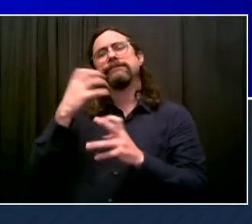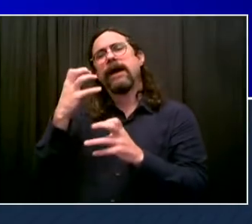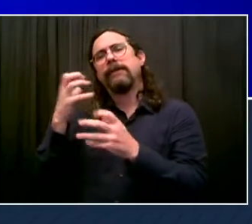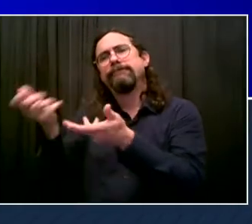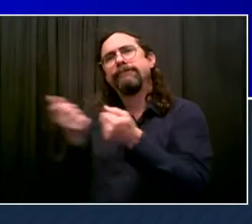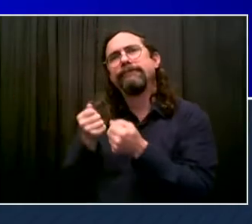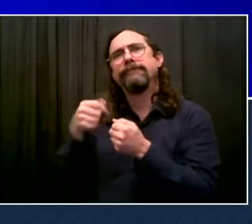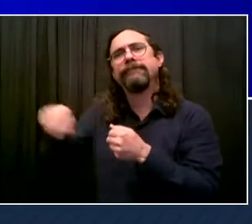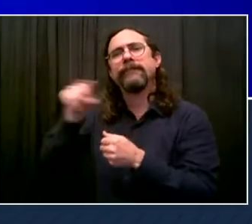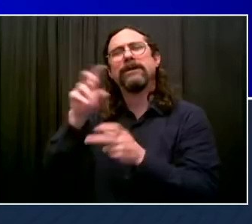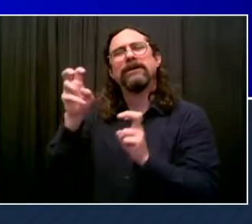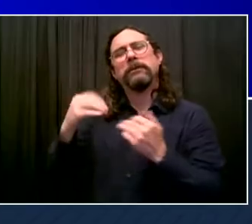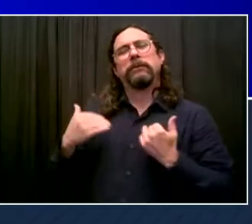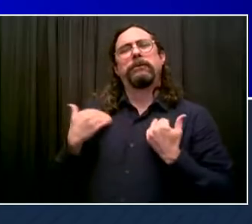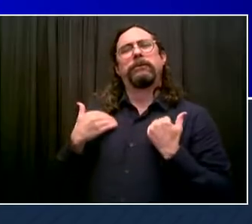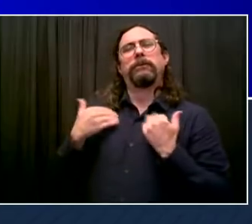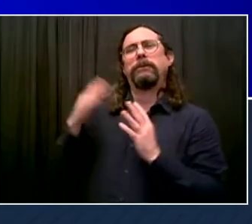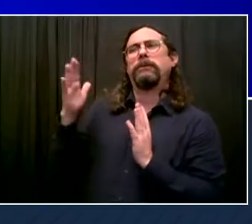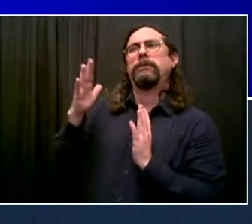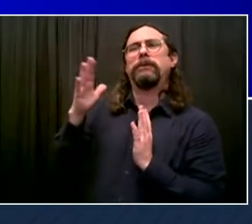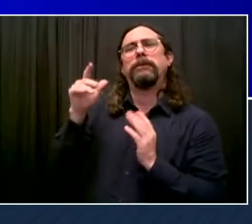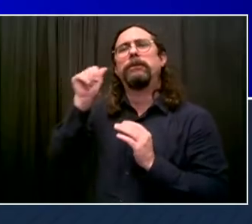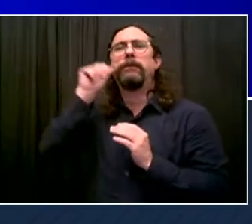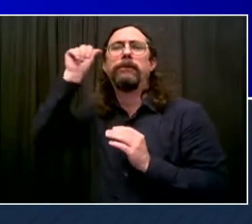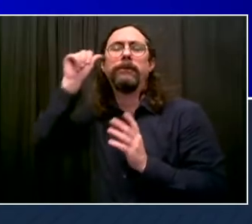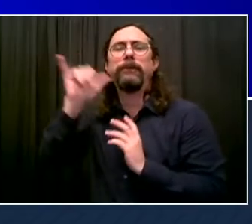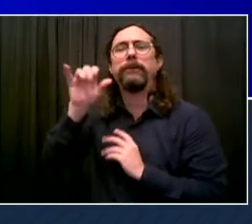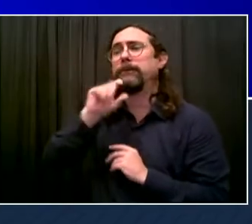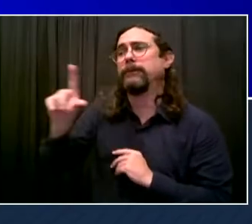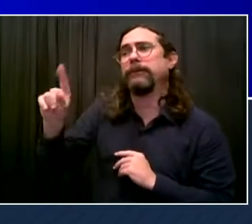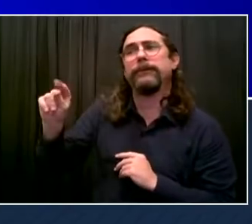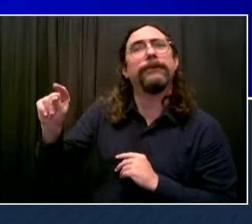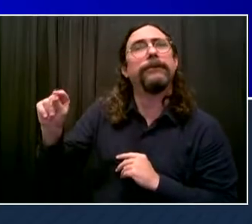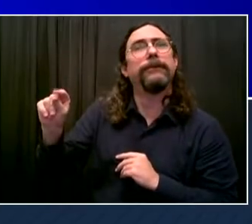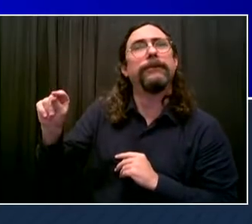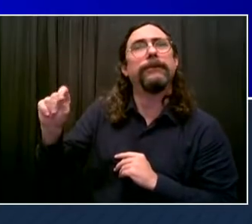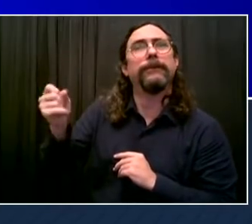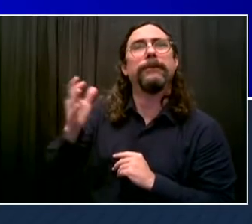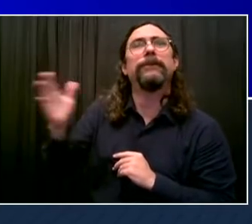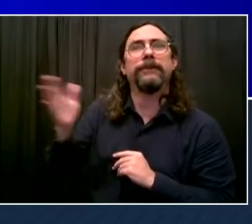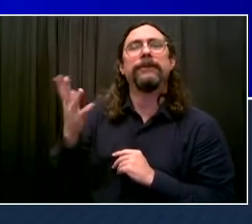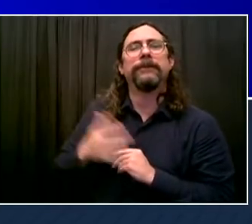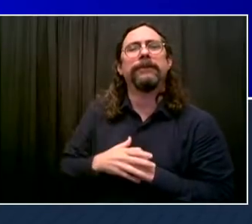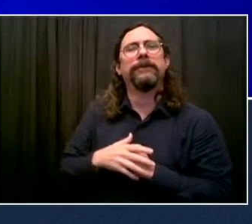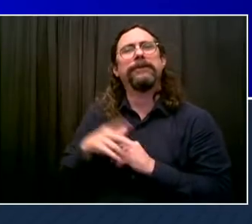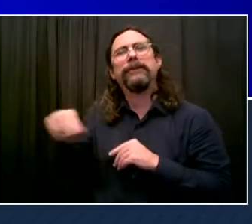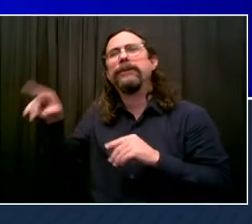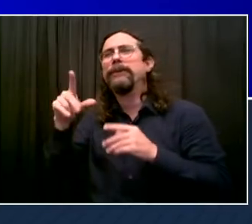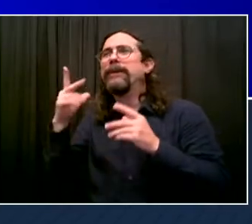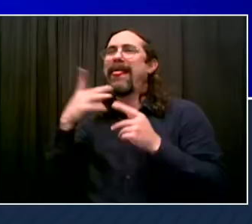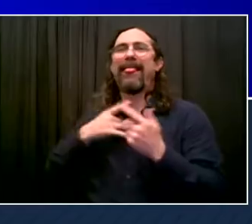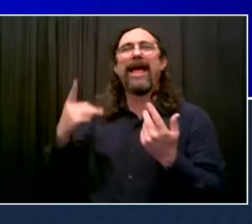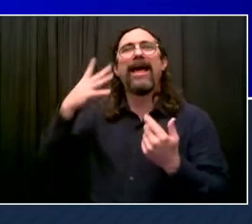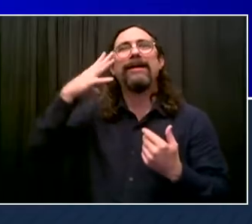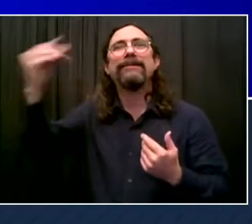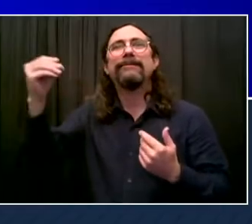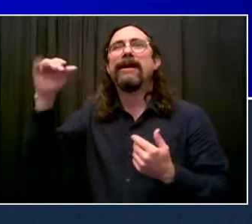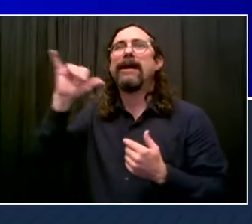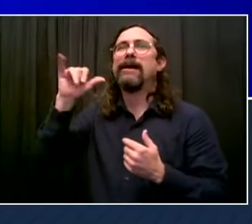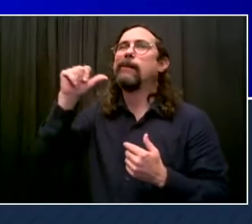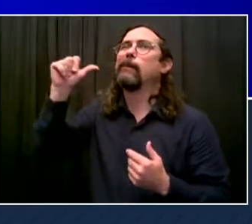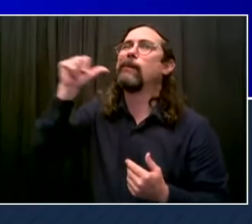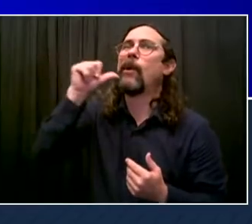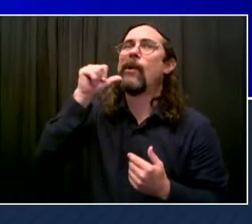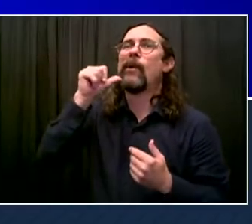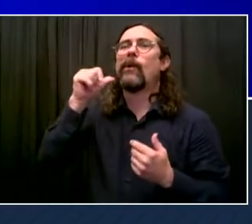people to gather. So we're parking our vaccine buses at popular nightlife destinations. And they've been already